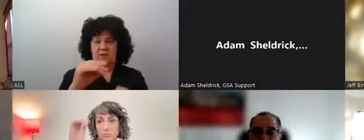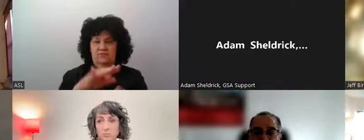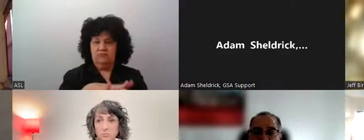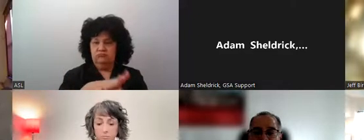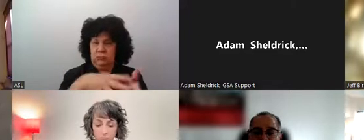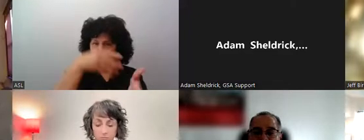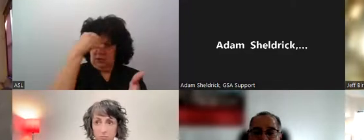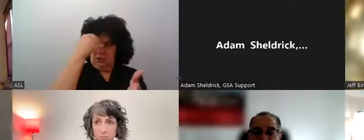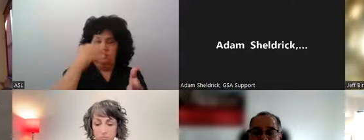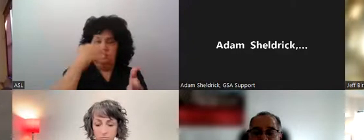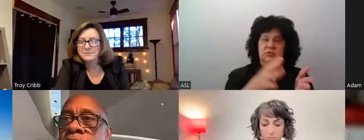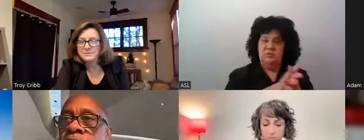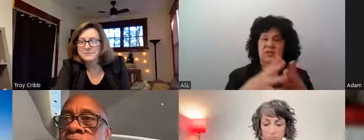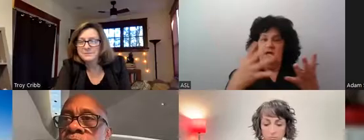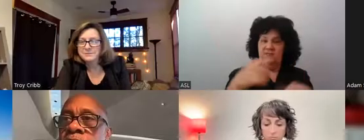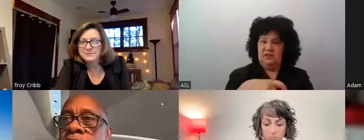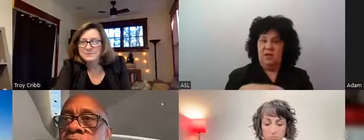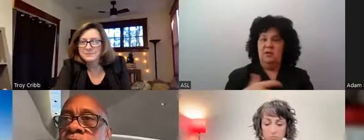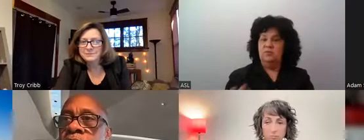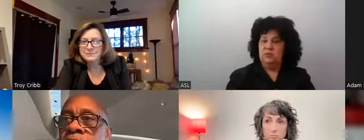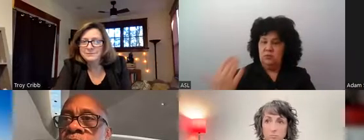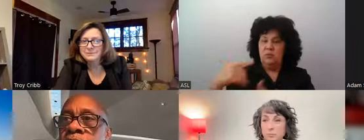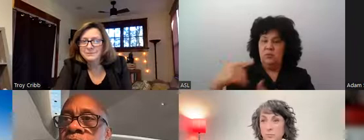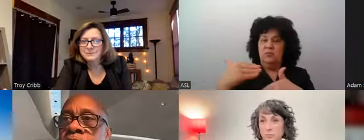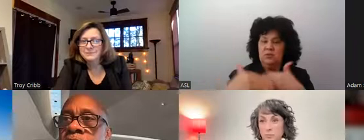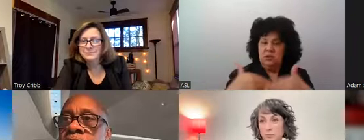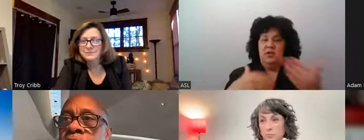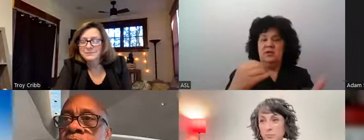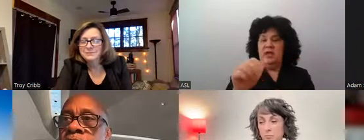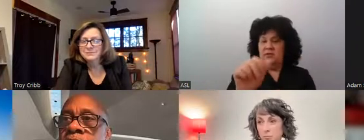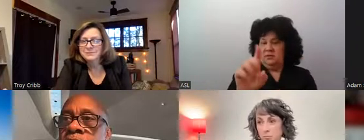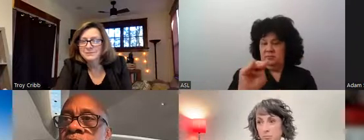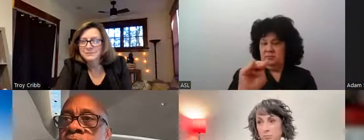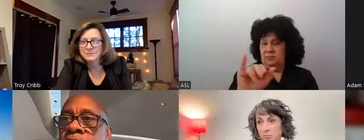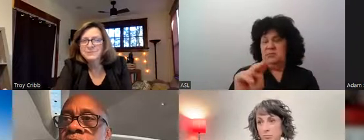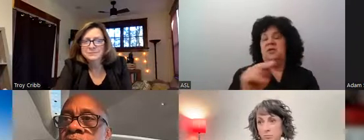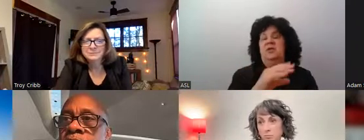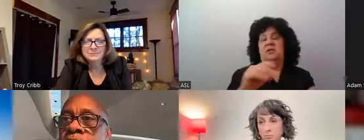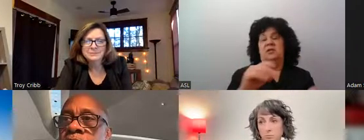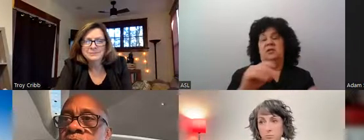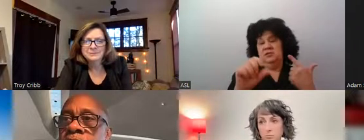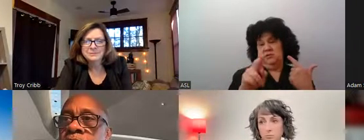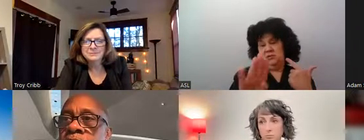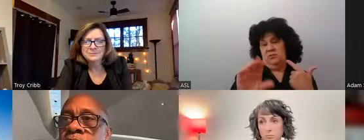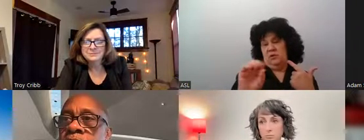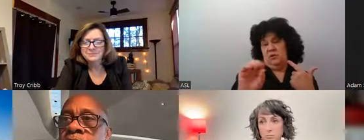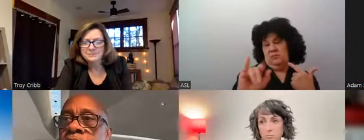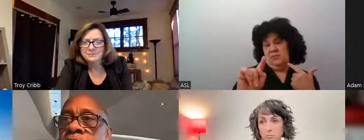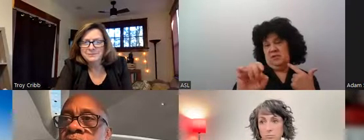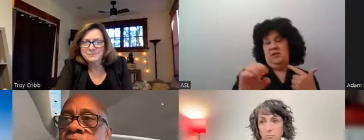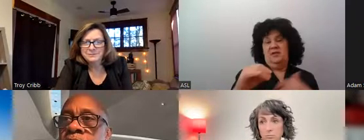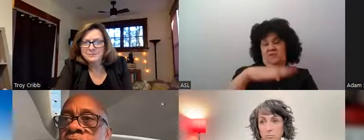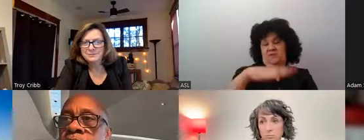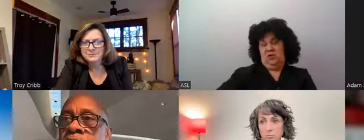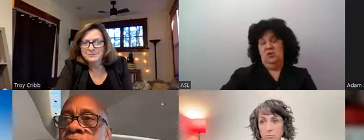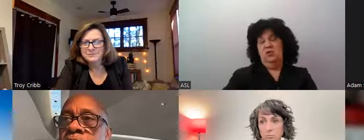of time this morning talking about procedures and administration of subcommittees. And then the afternoon, we certainly went into the